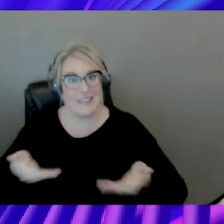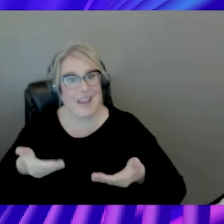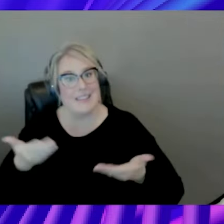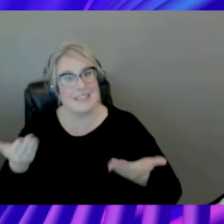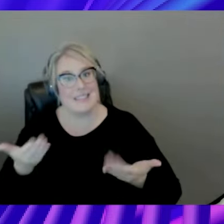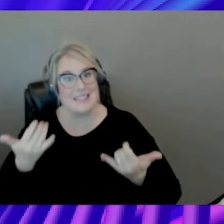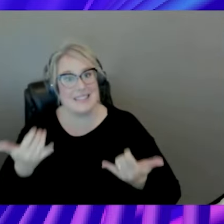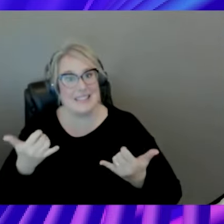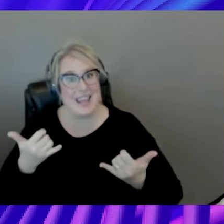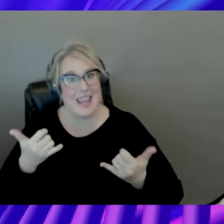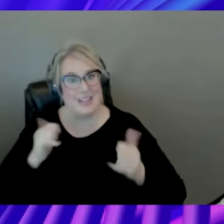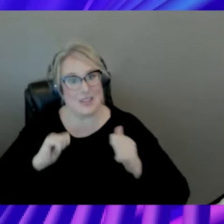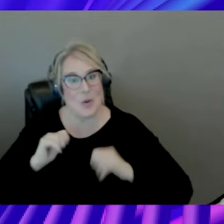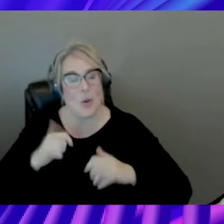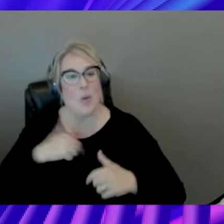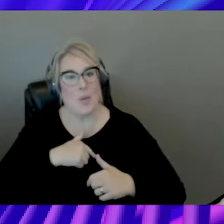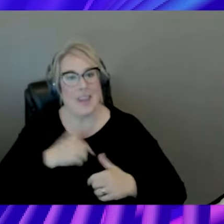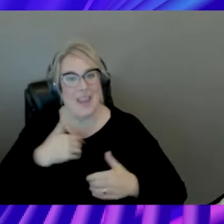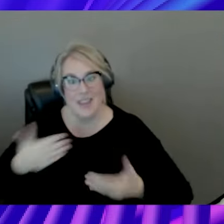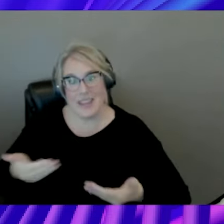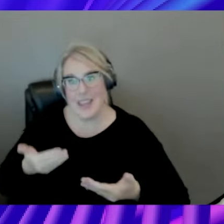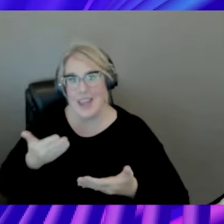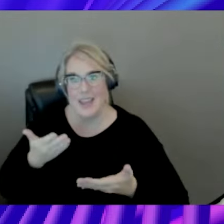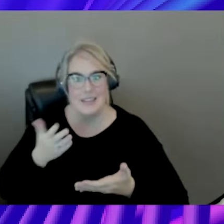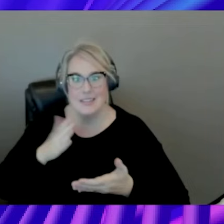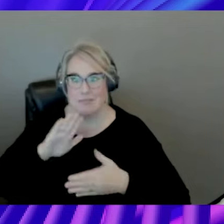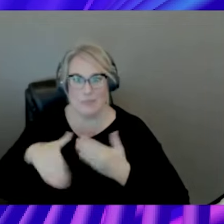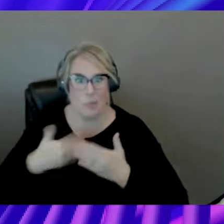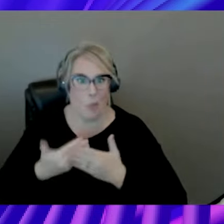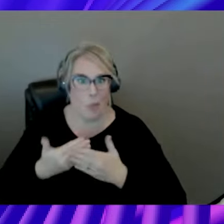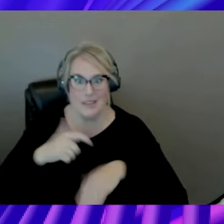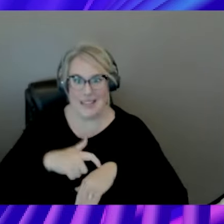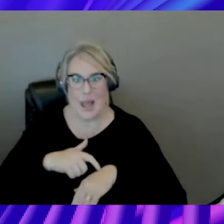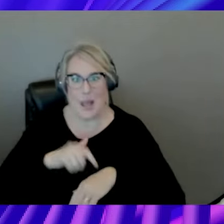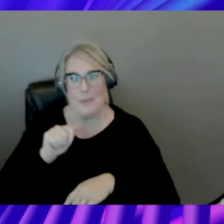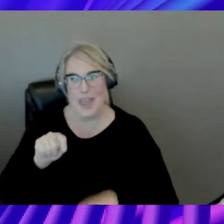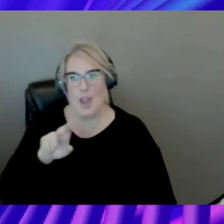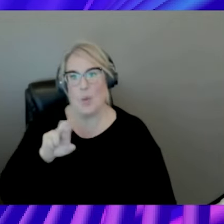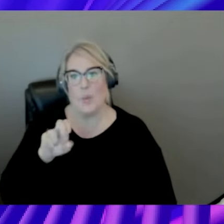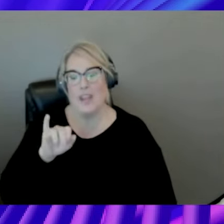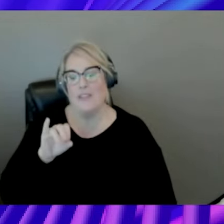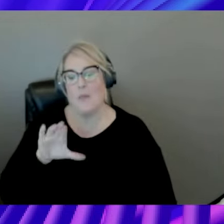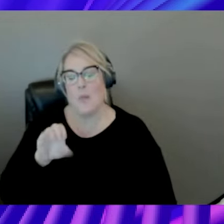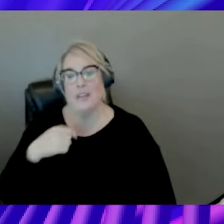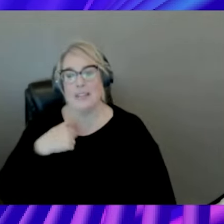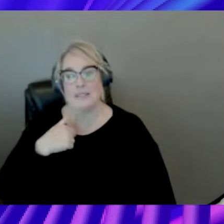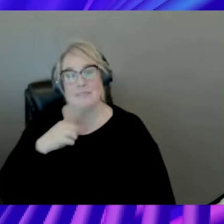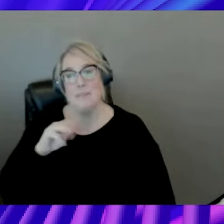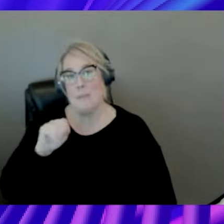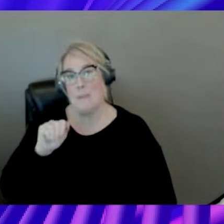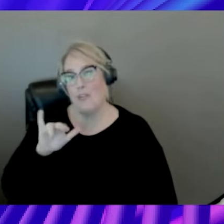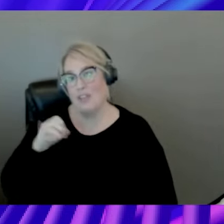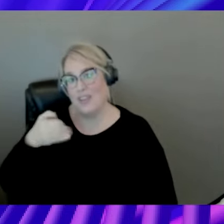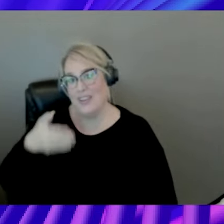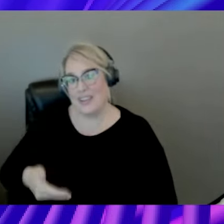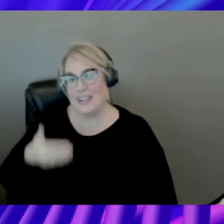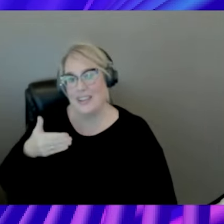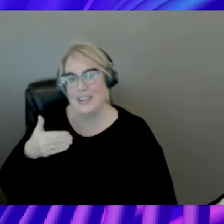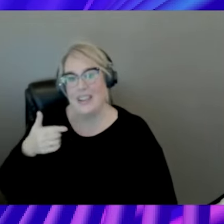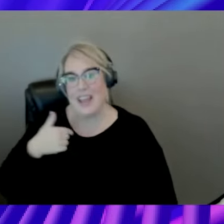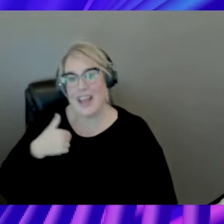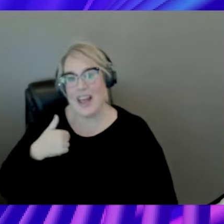well as the guests that we're having throughout Reinforce. My name is Marie. I am a partner solutions architect, been with AWS